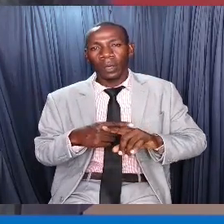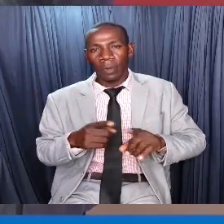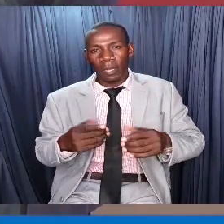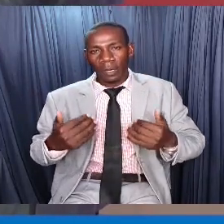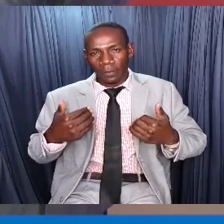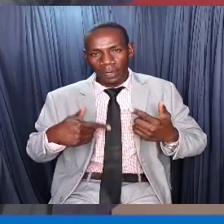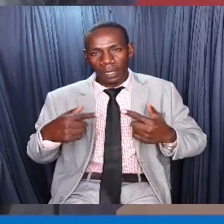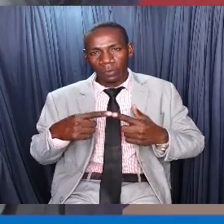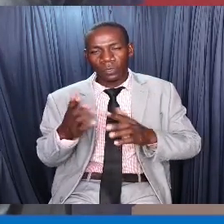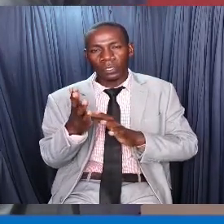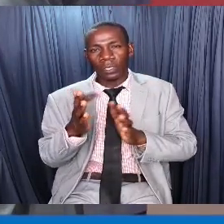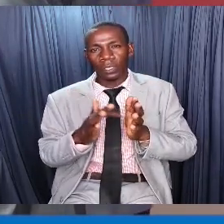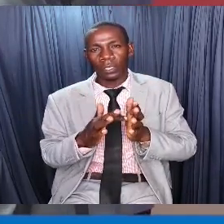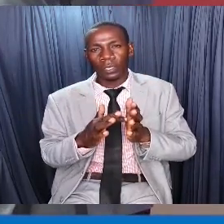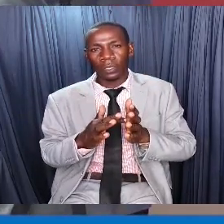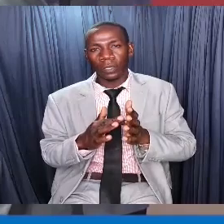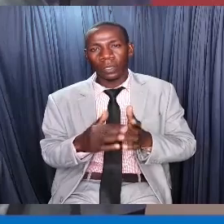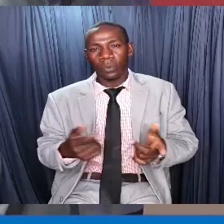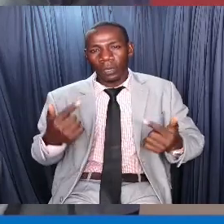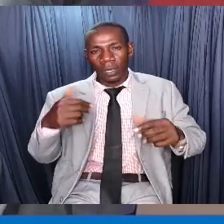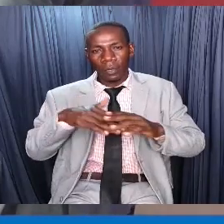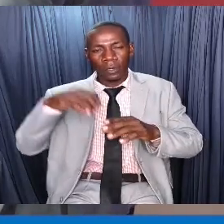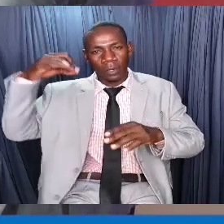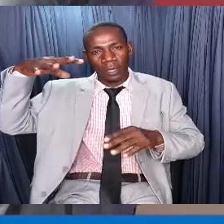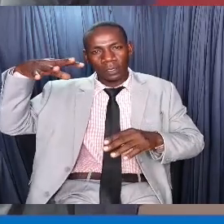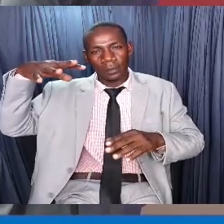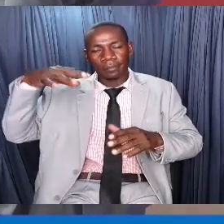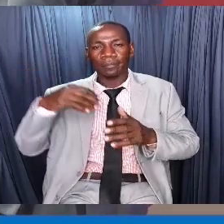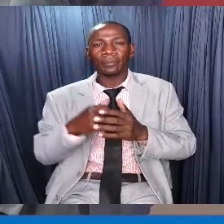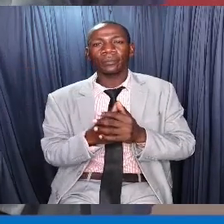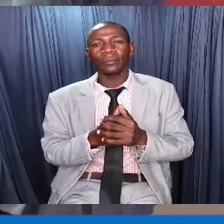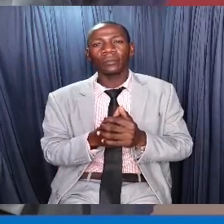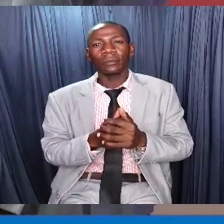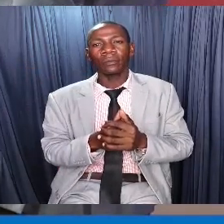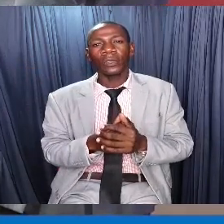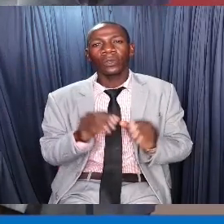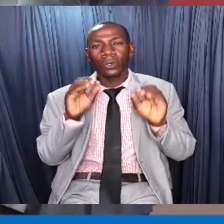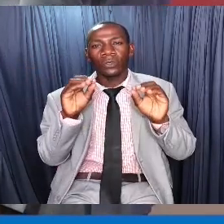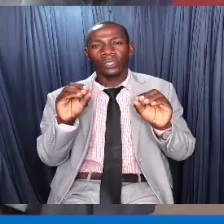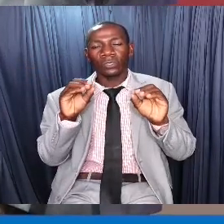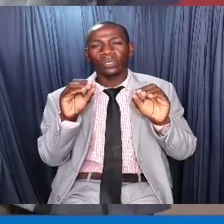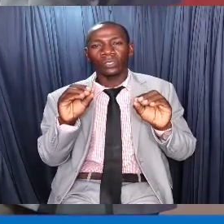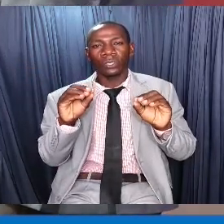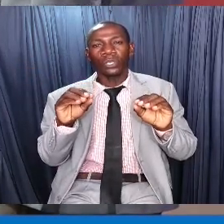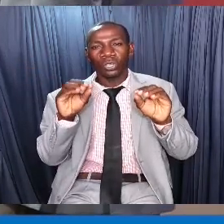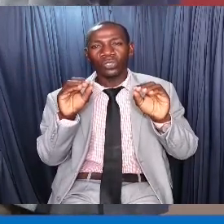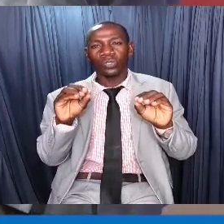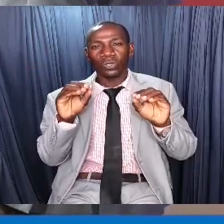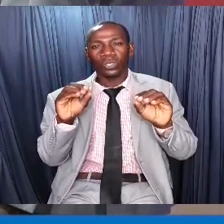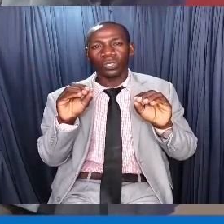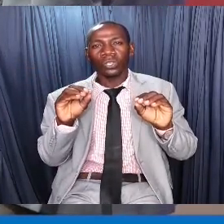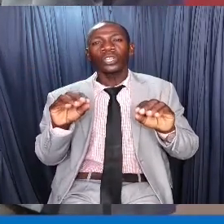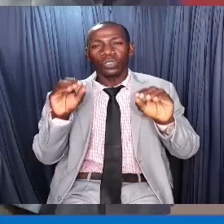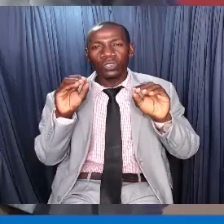kwa Yesu sasa. But once you come to Jesus. Umekuja kwenye mwangaza. You've come to the light. Sasa unafundishwa. Now you are taught. Unafundishwa. You are